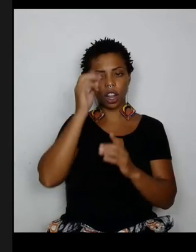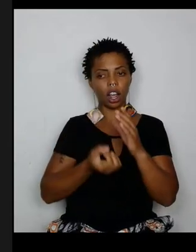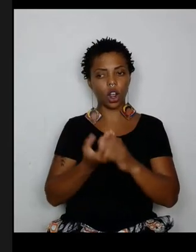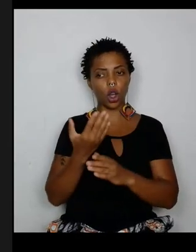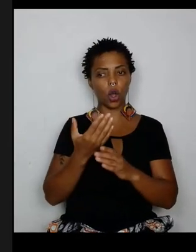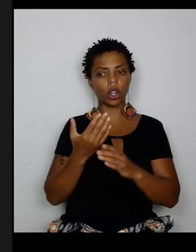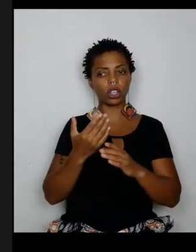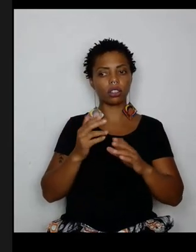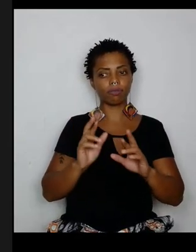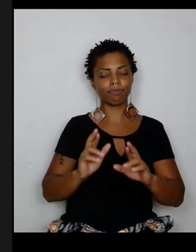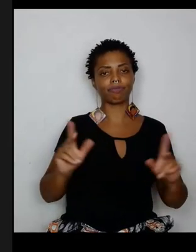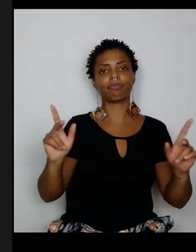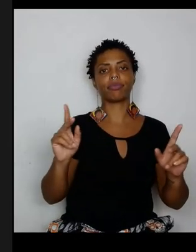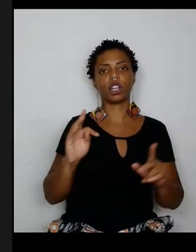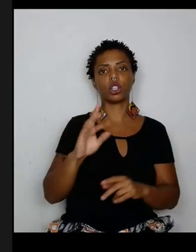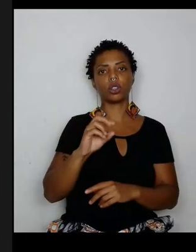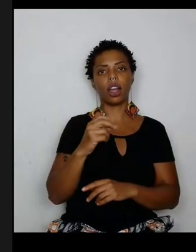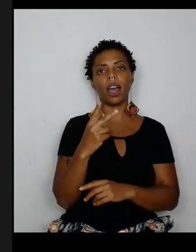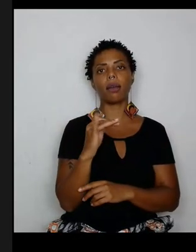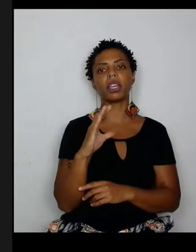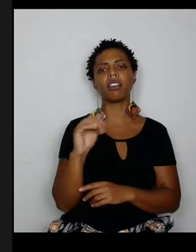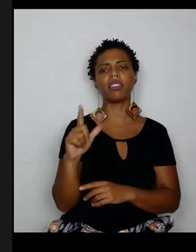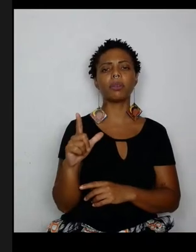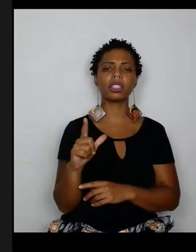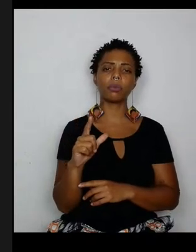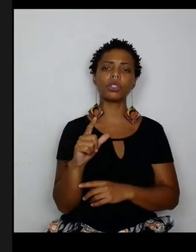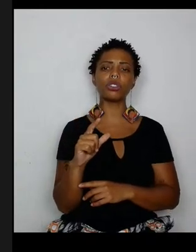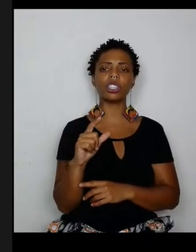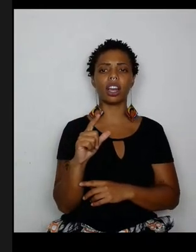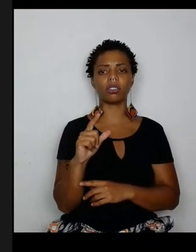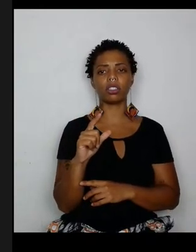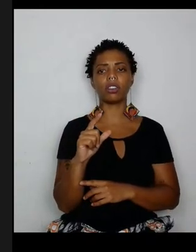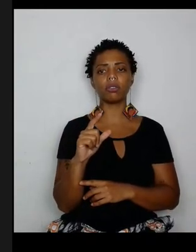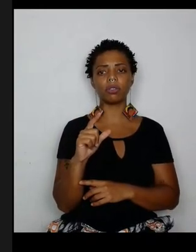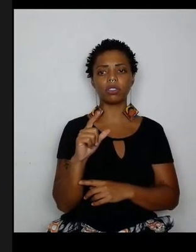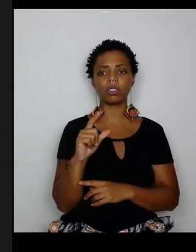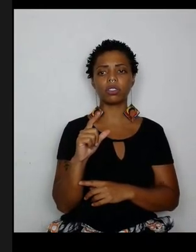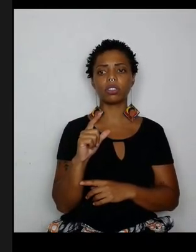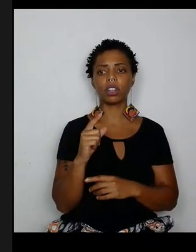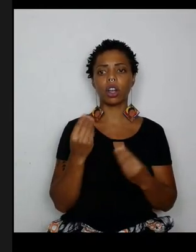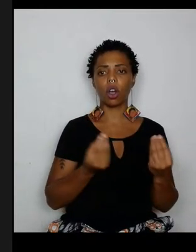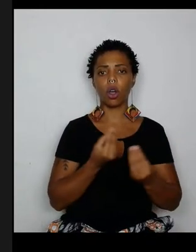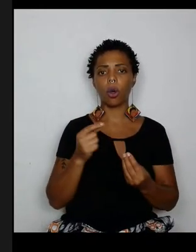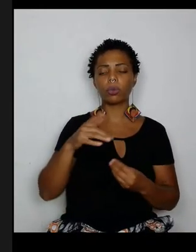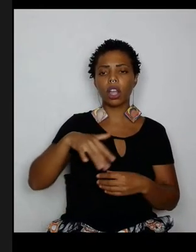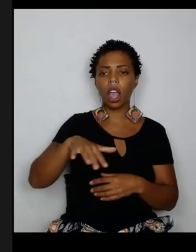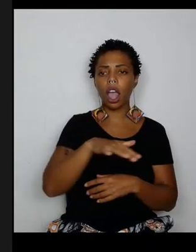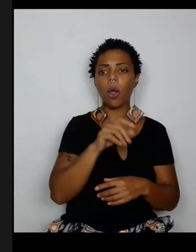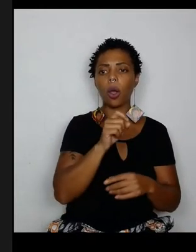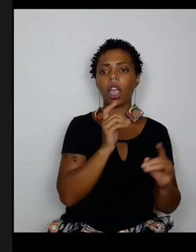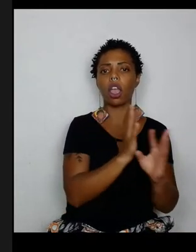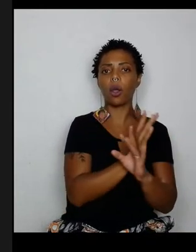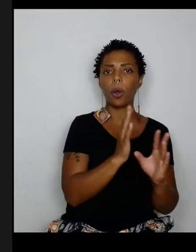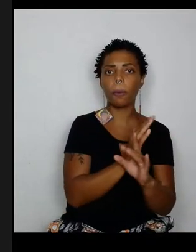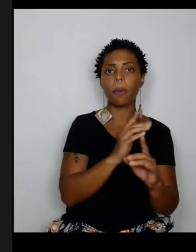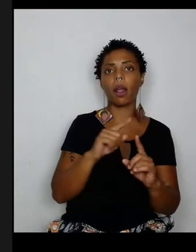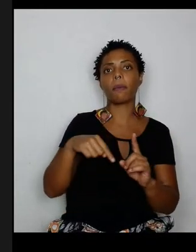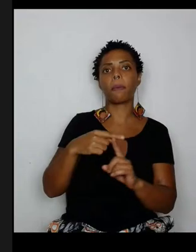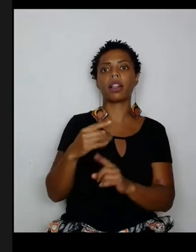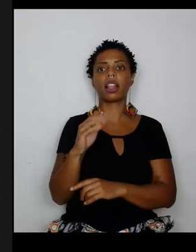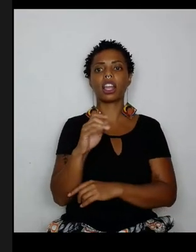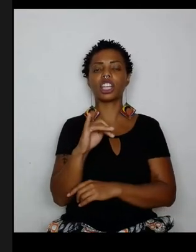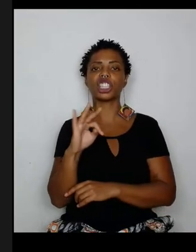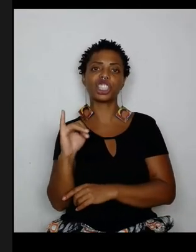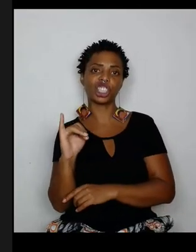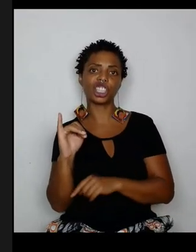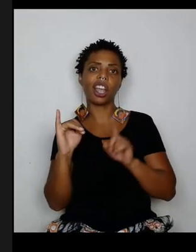kind of modern urban you know environment and and and tahiti functions as this kind of polynesian fantasy